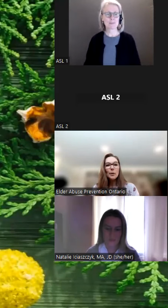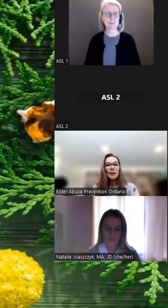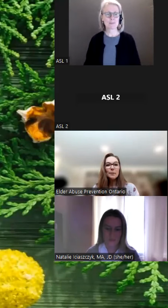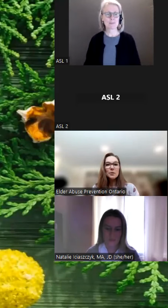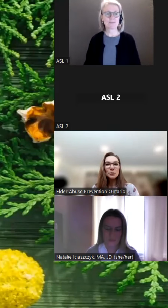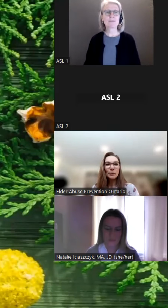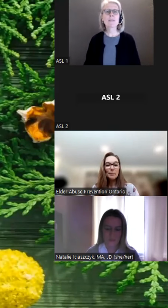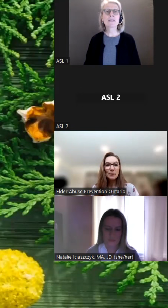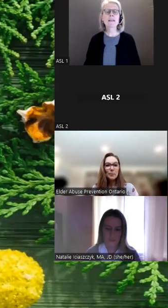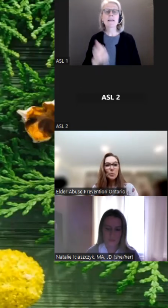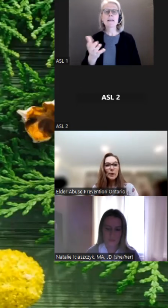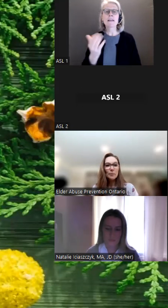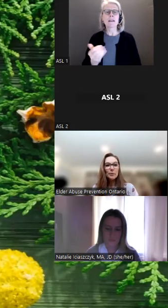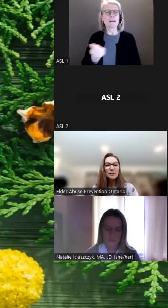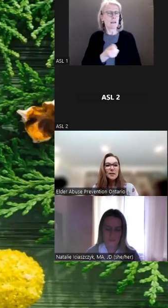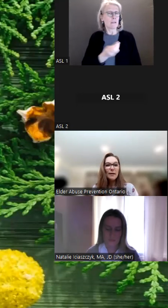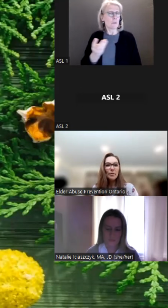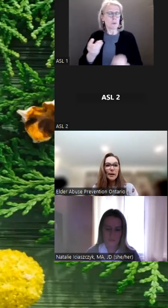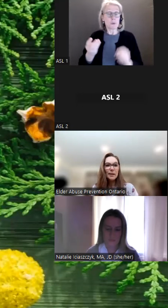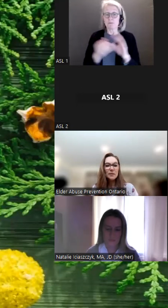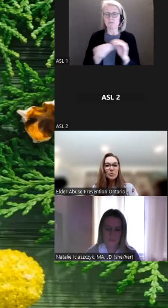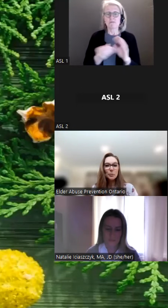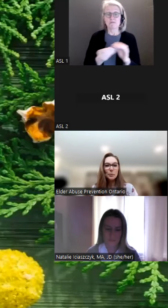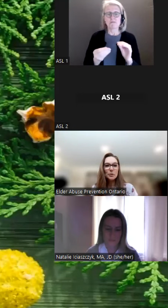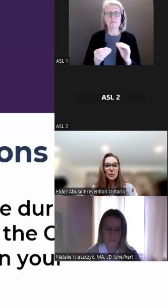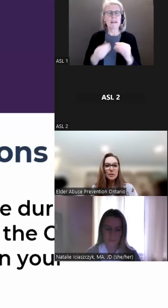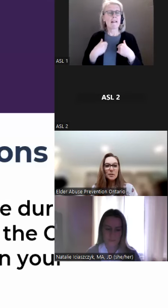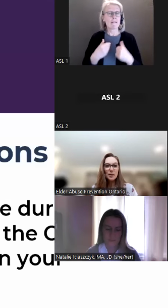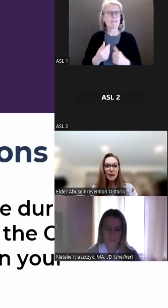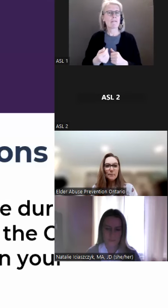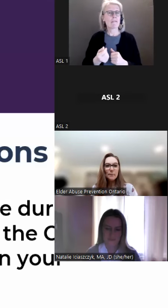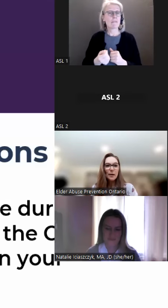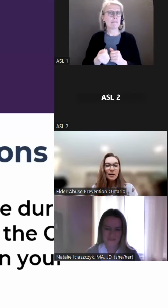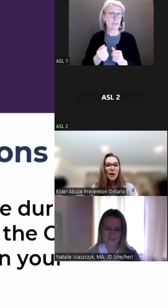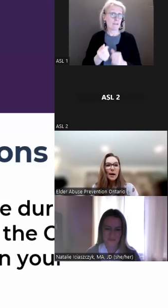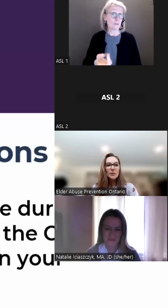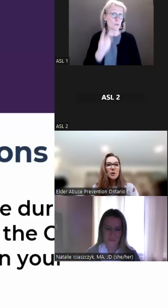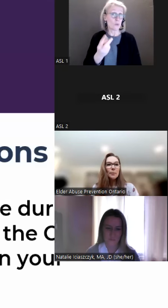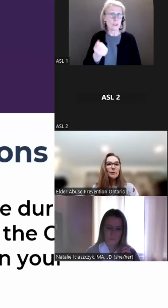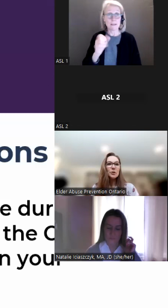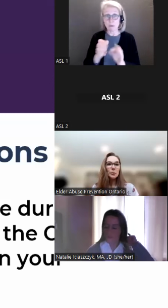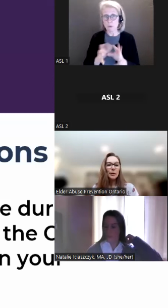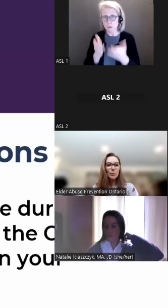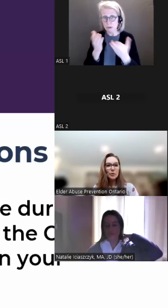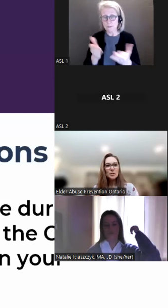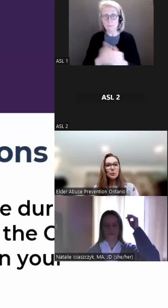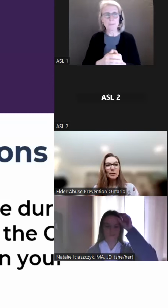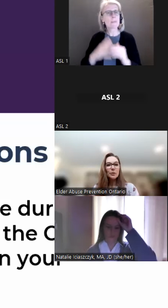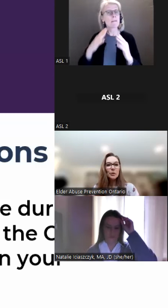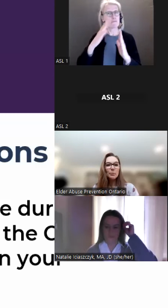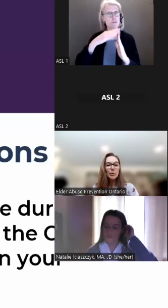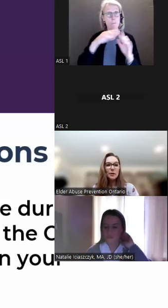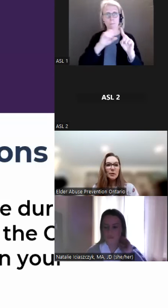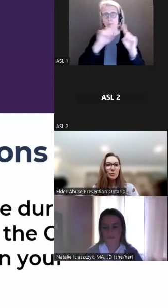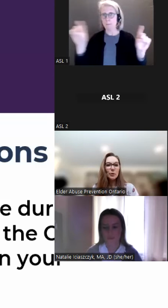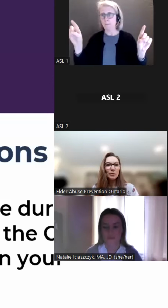Just a few items to remind people, we are pleased to have our ASL interpreters with us today. At the top of your screen where there's a grid,